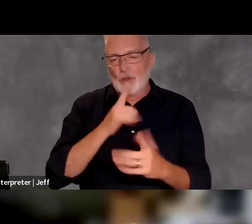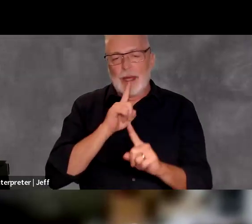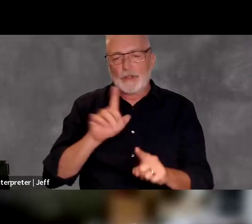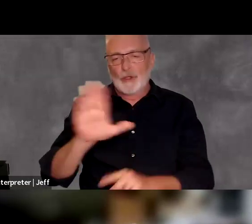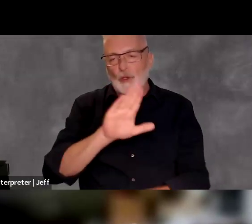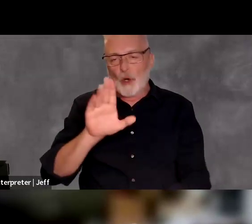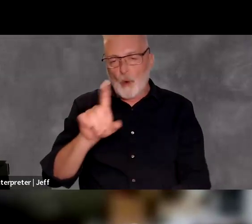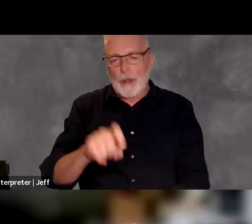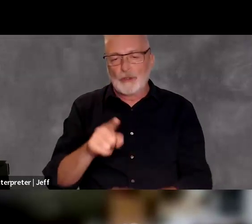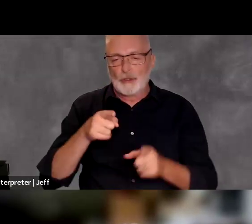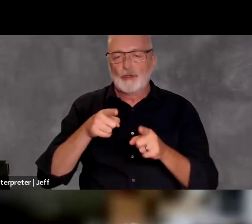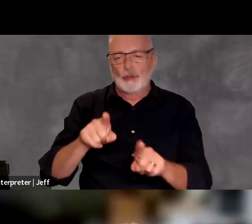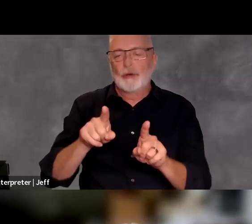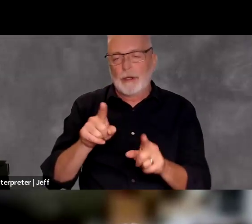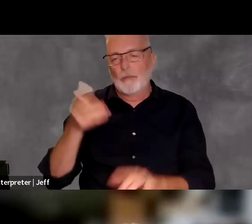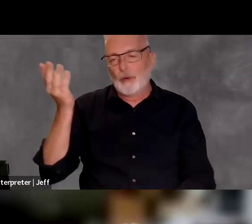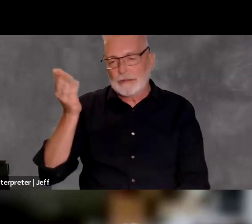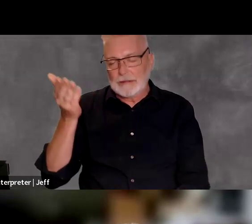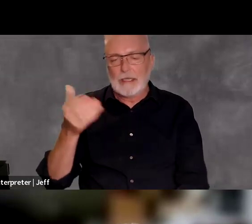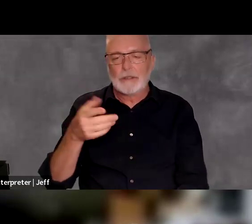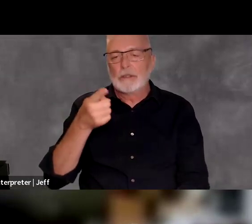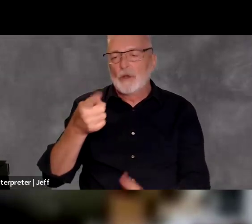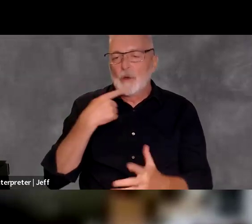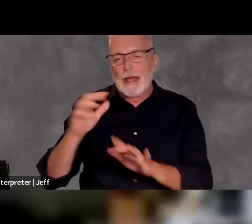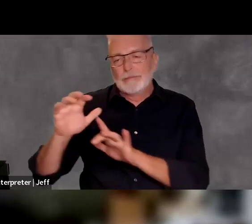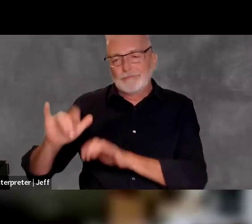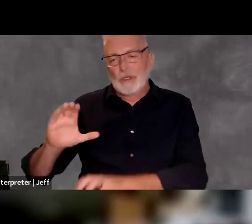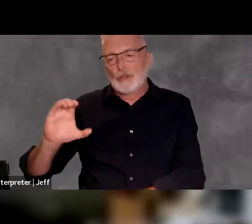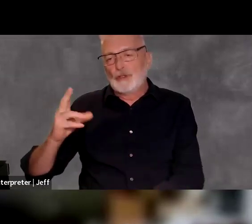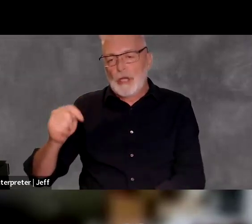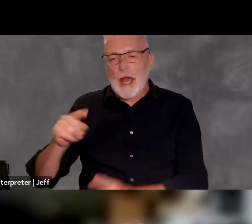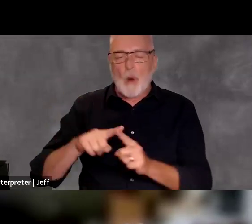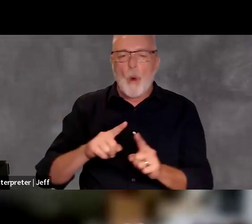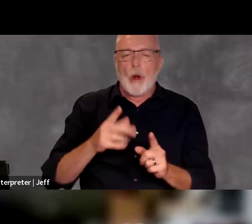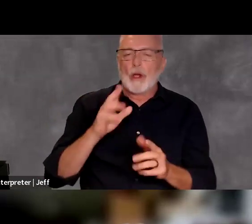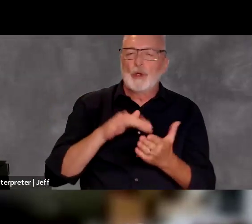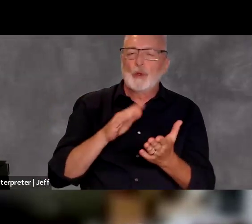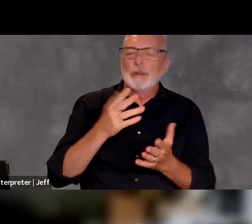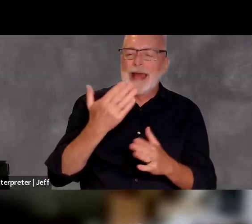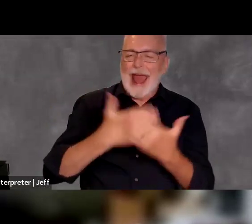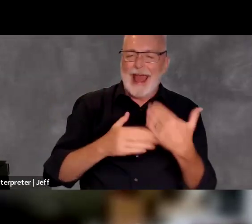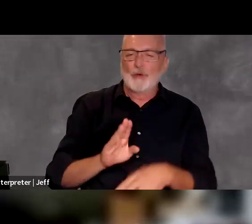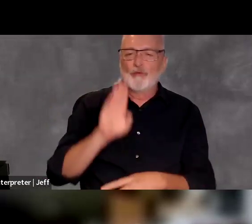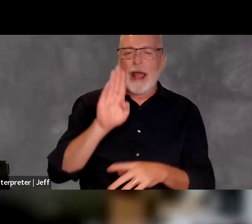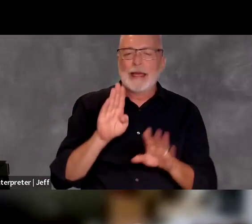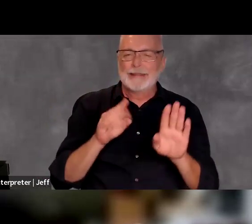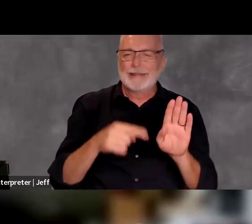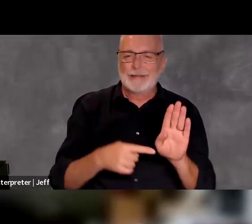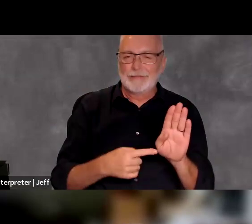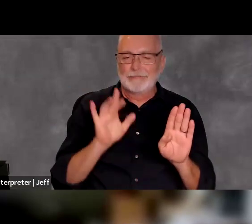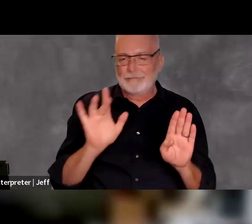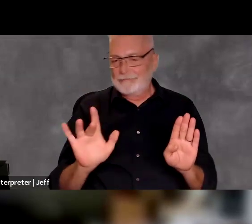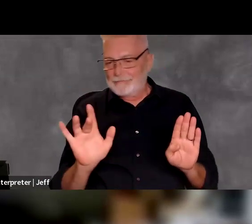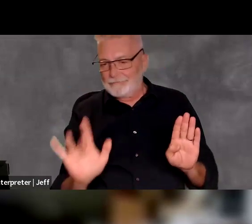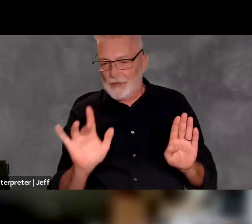you can put it in the chat, or you can raise your hand. And we'll try and get to you for that too. So I'd now like to turn